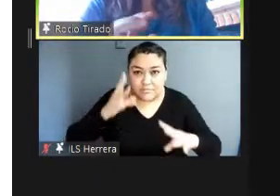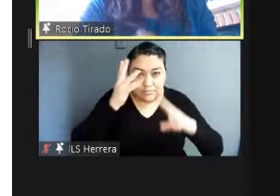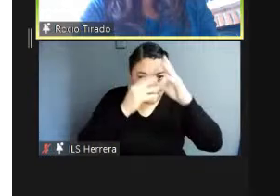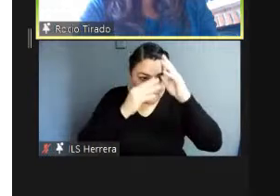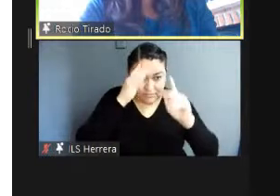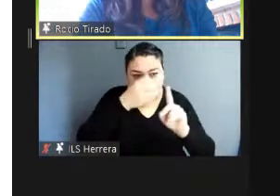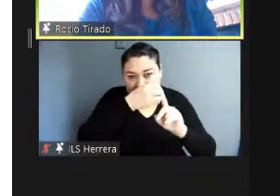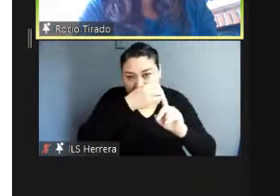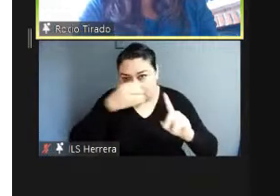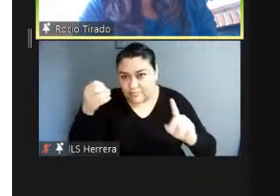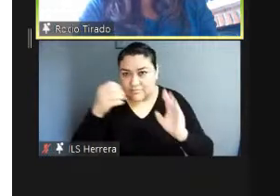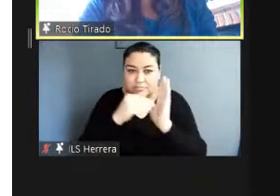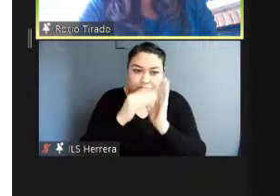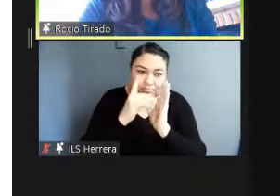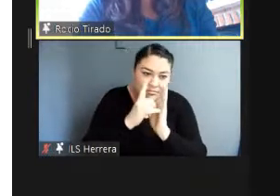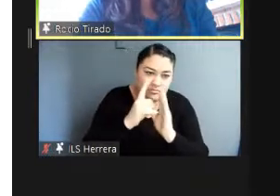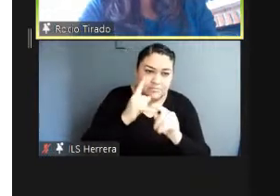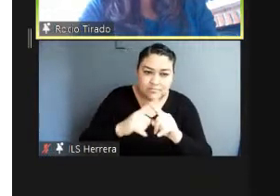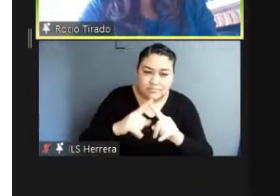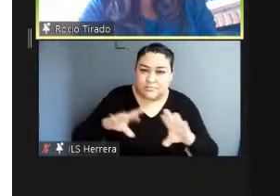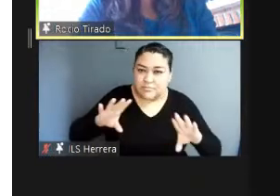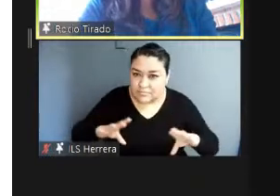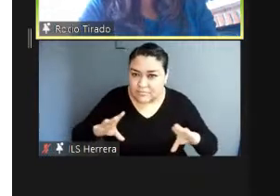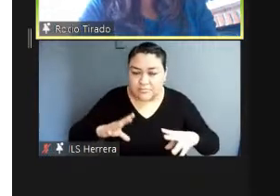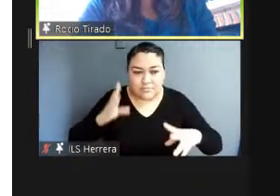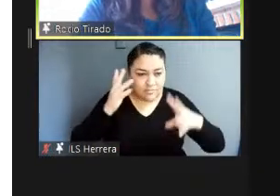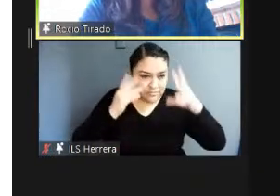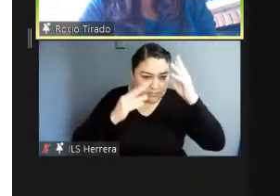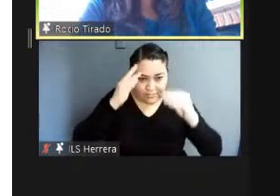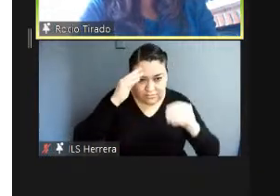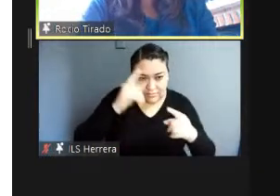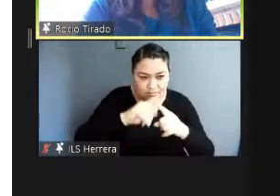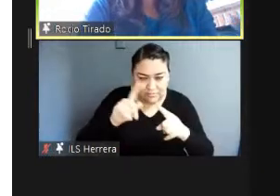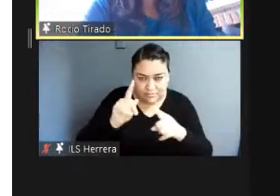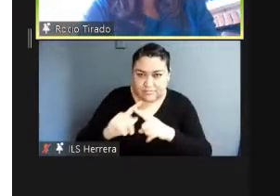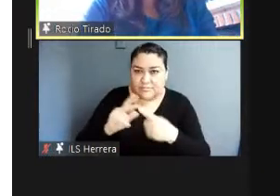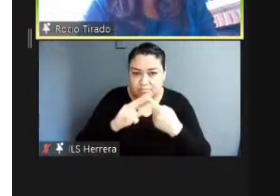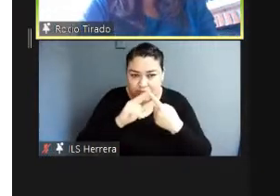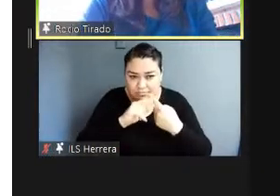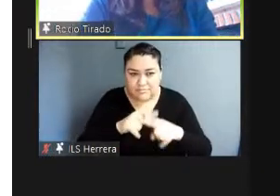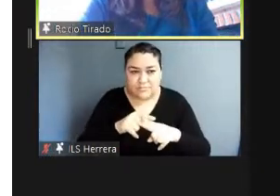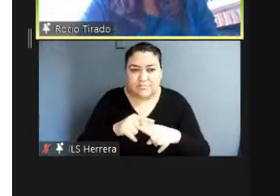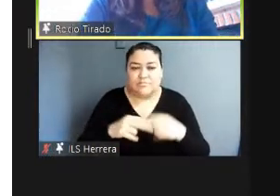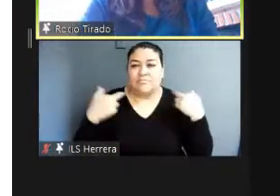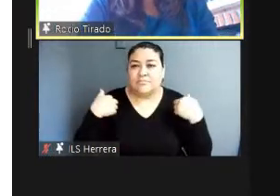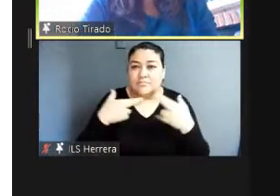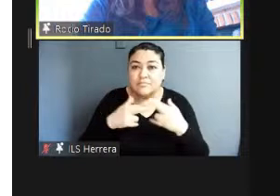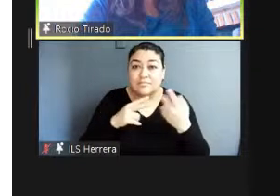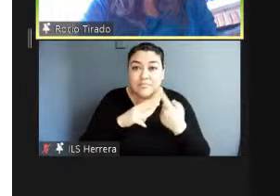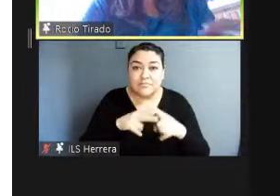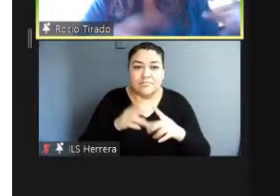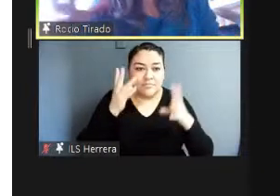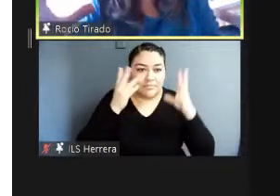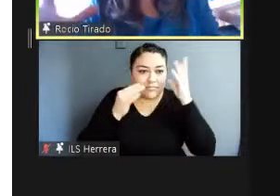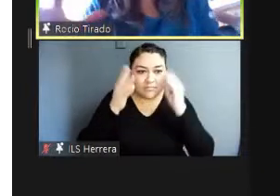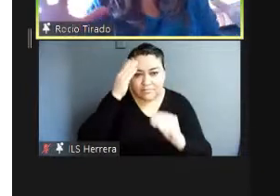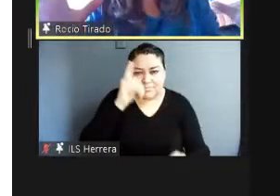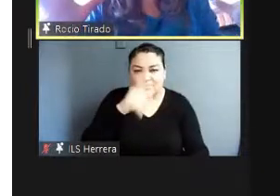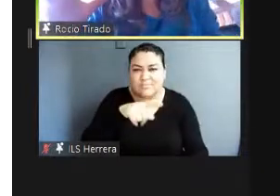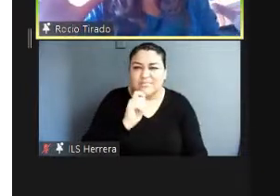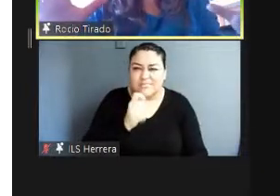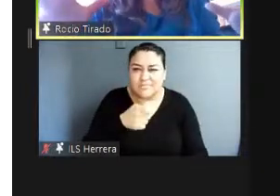teaching, of training model for teachers includes teaching competencies, teaching methodology,